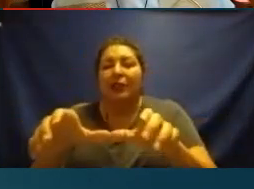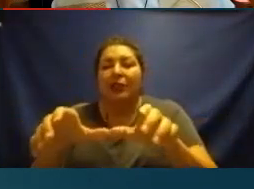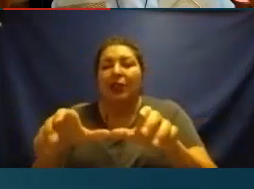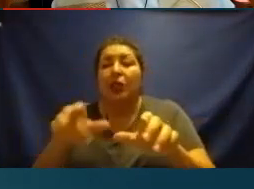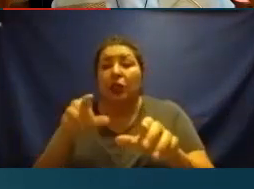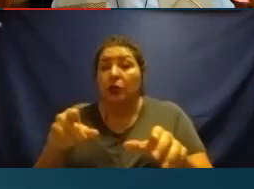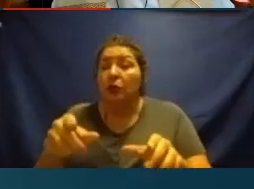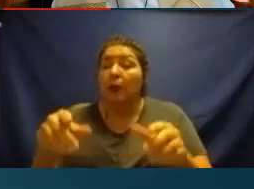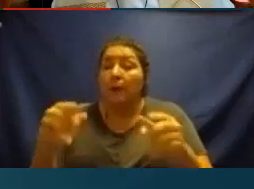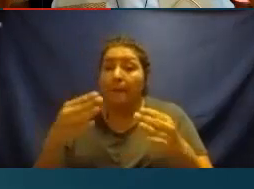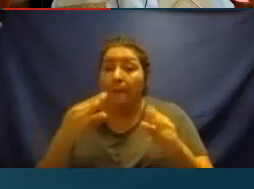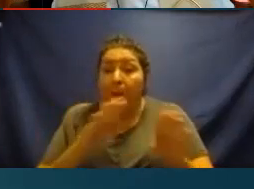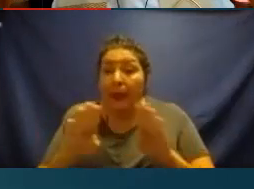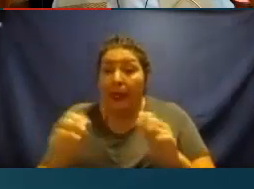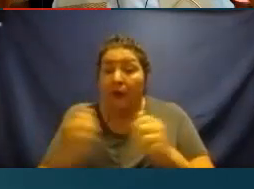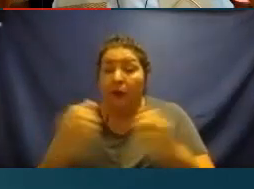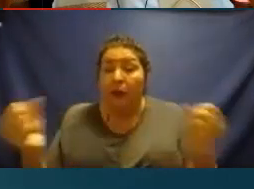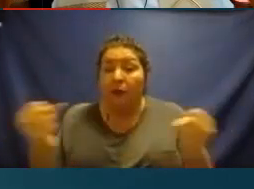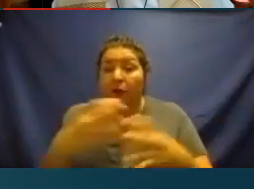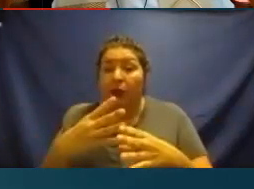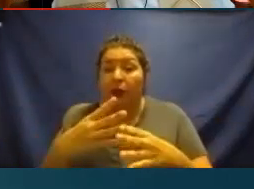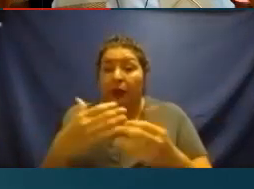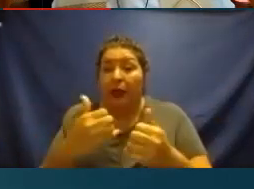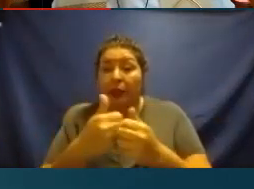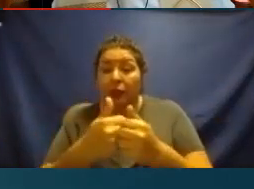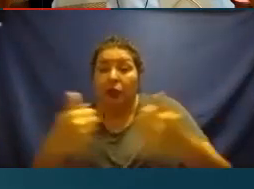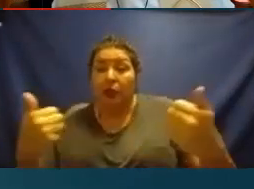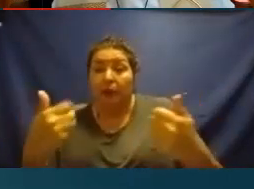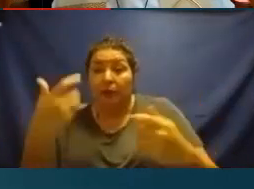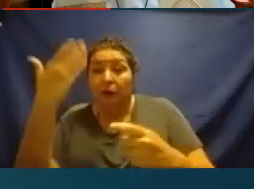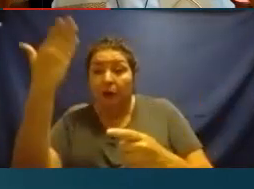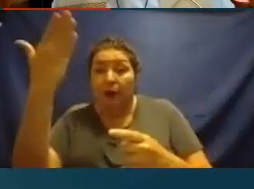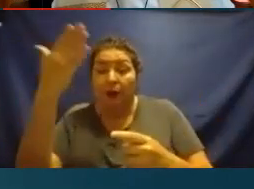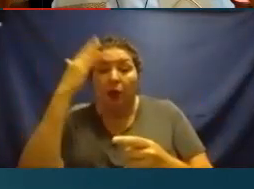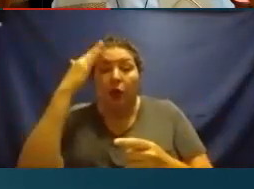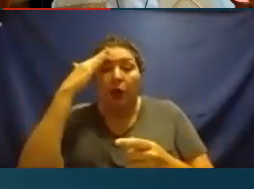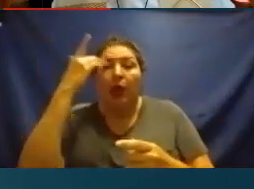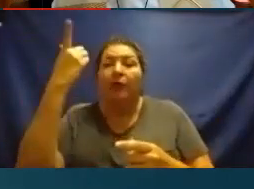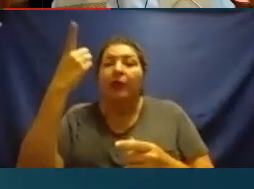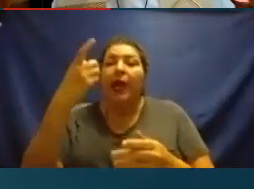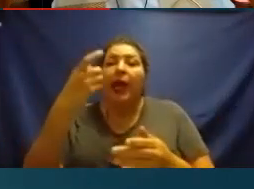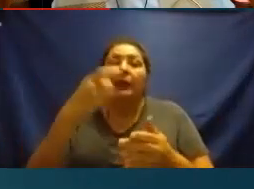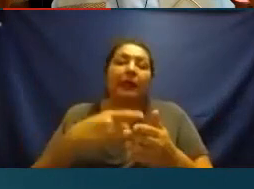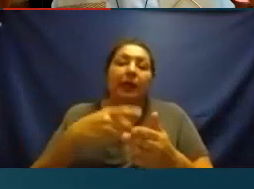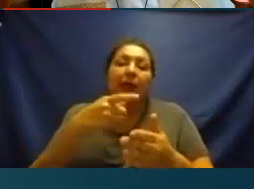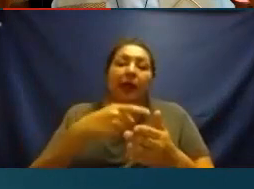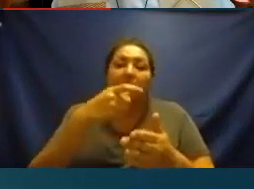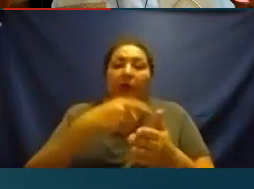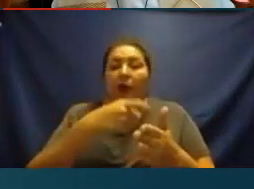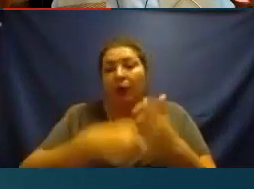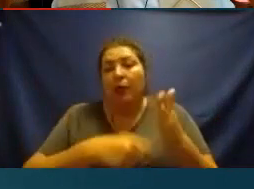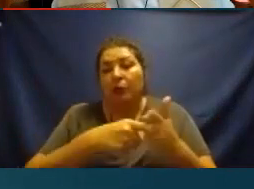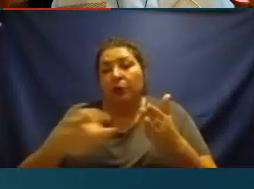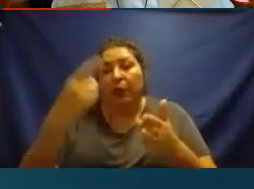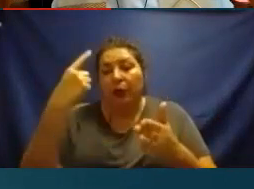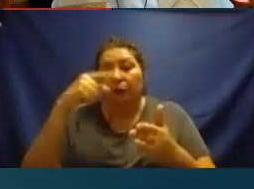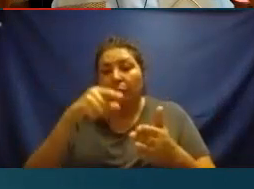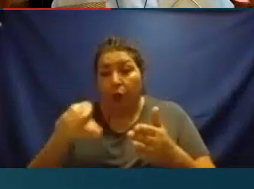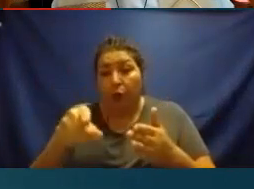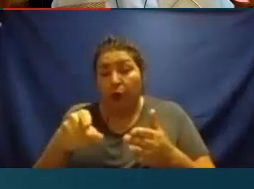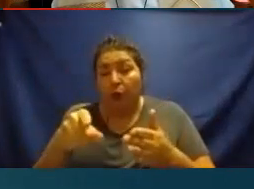fear throughout the time of your exile, knowing that you were ransomed from the futile ways inherited from your